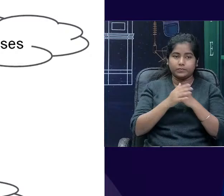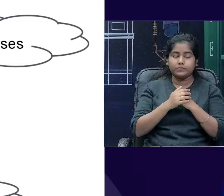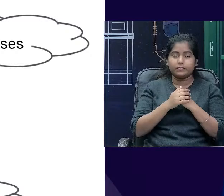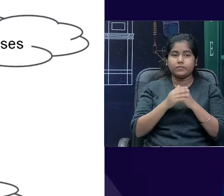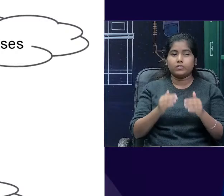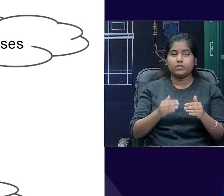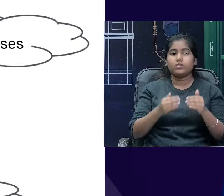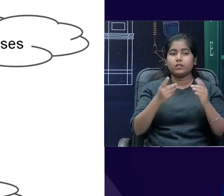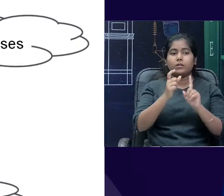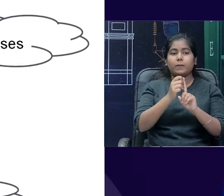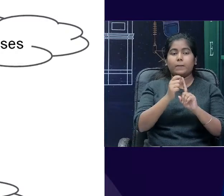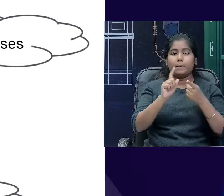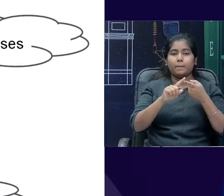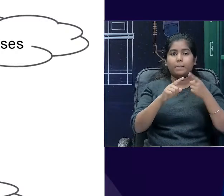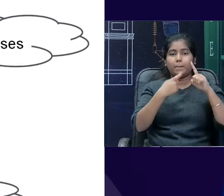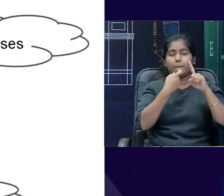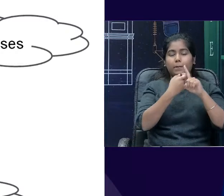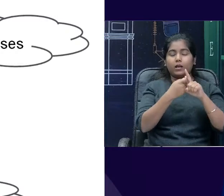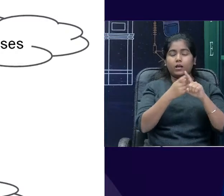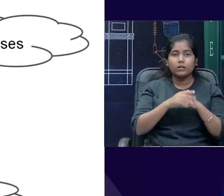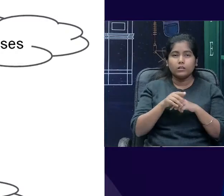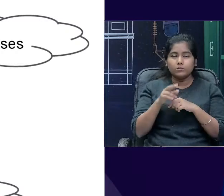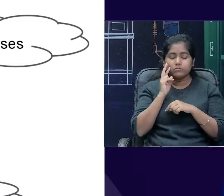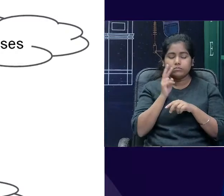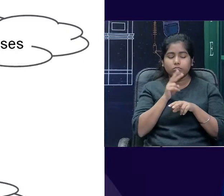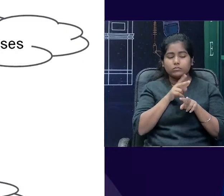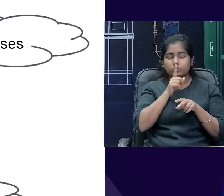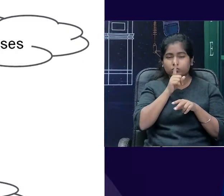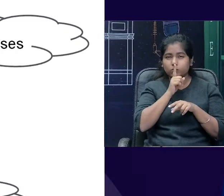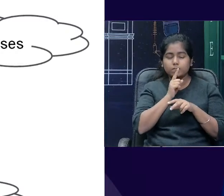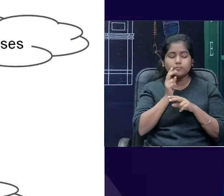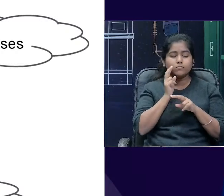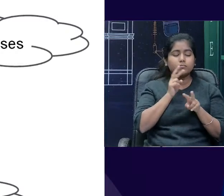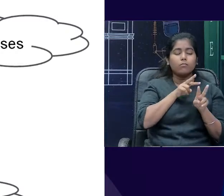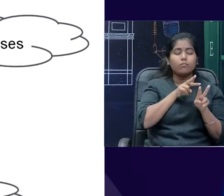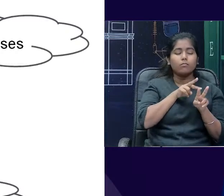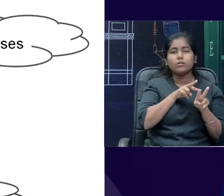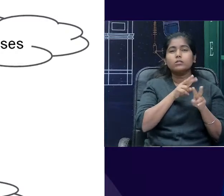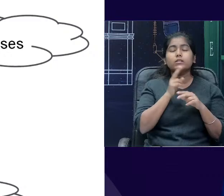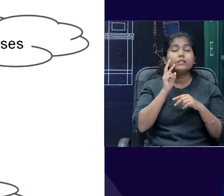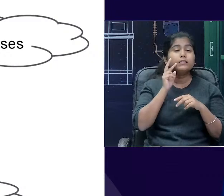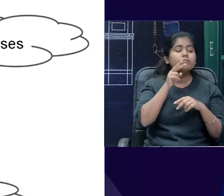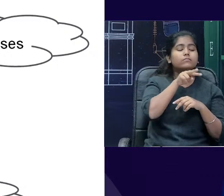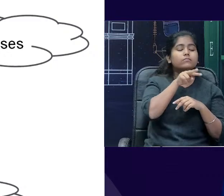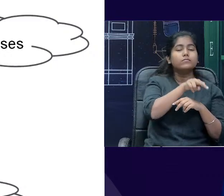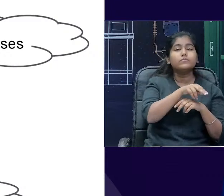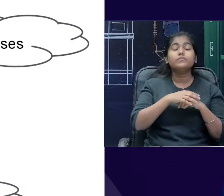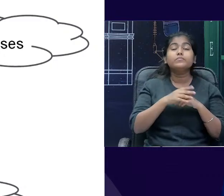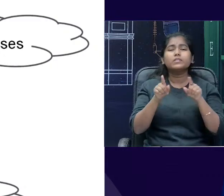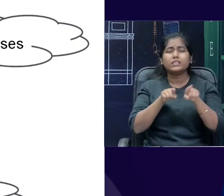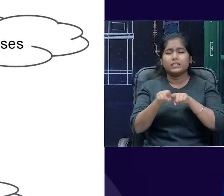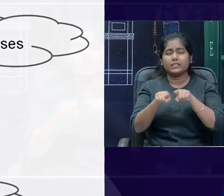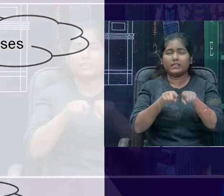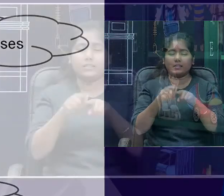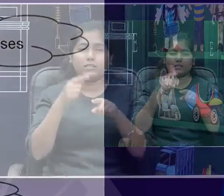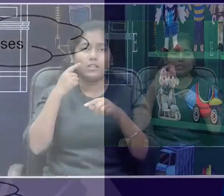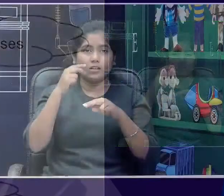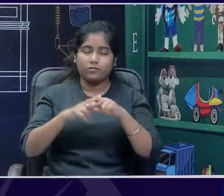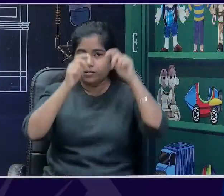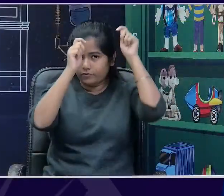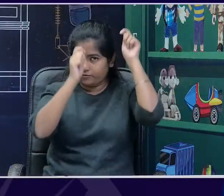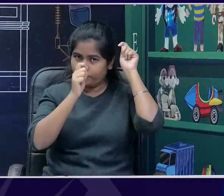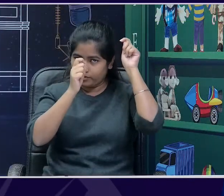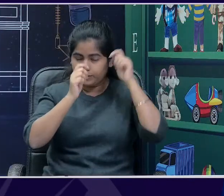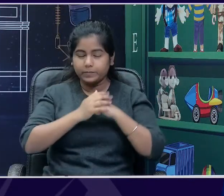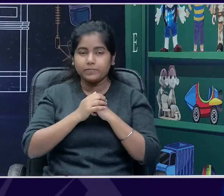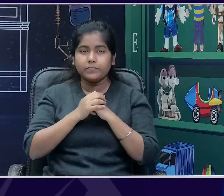Next is peek. Look quickly and secretively. Like we can see, if I'm wearing this